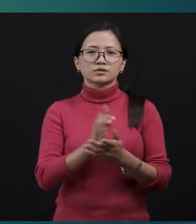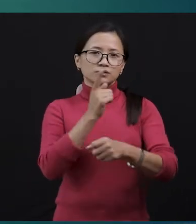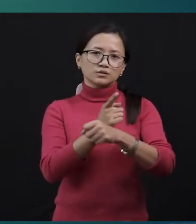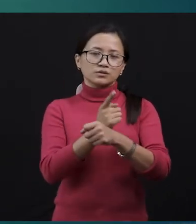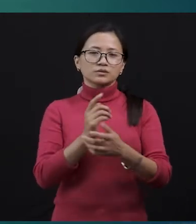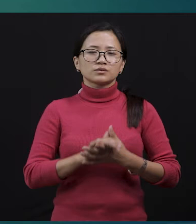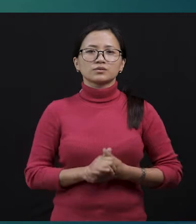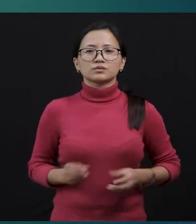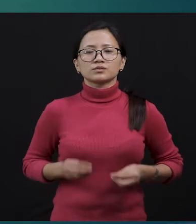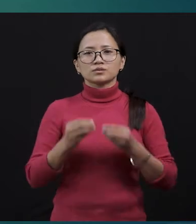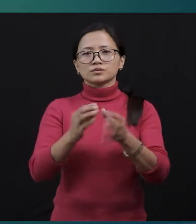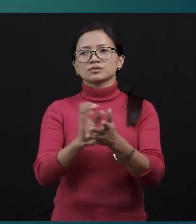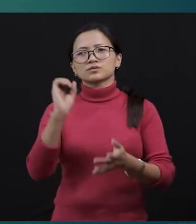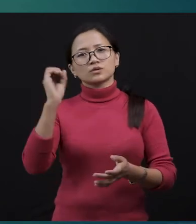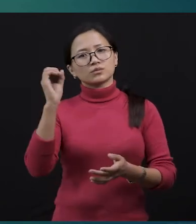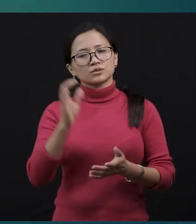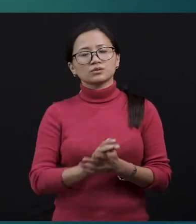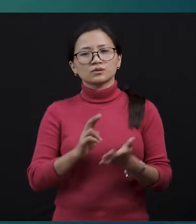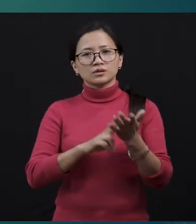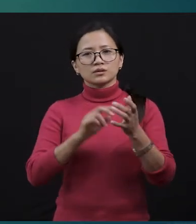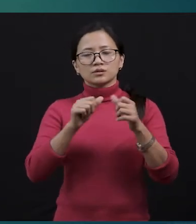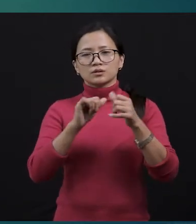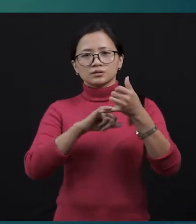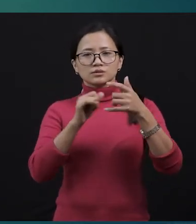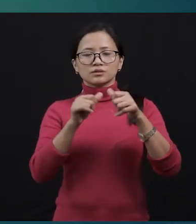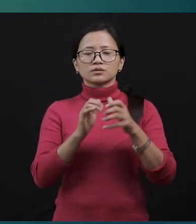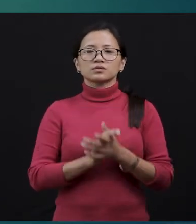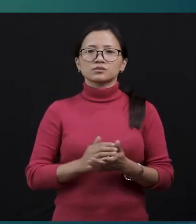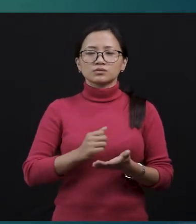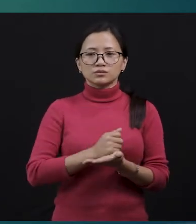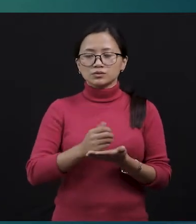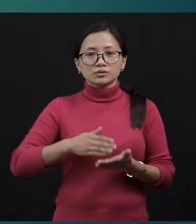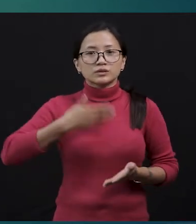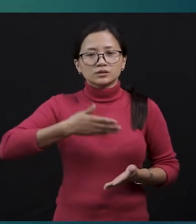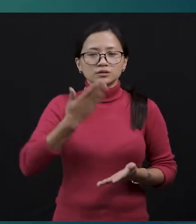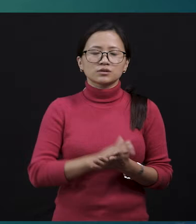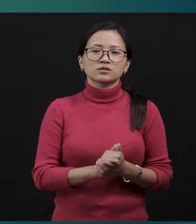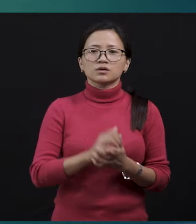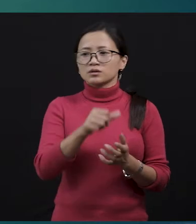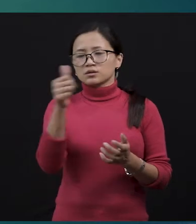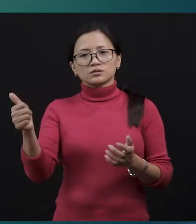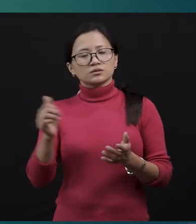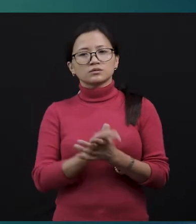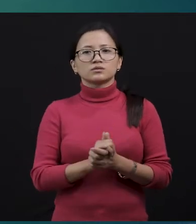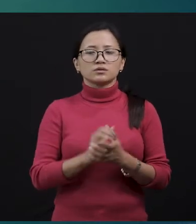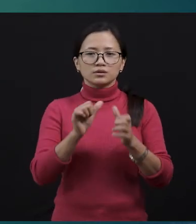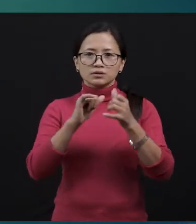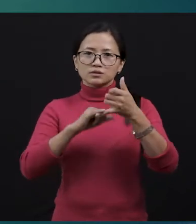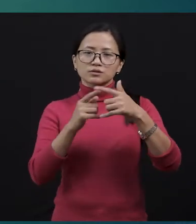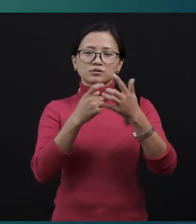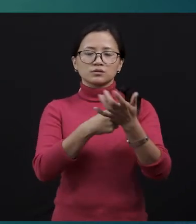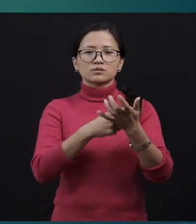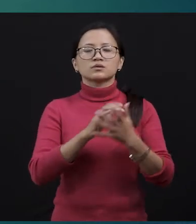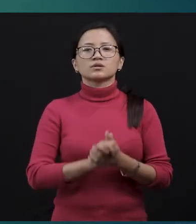teacher. She was given the opportunity by NASA to train another astronaut. That means she has the qualities and the capacity to